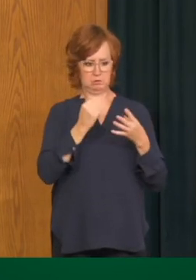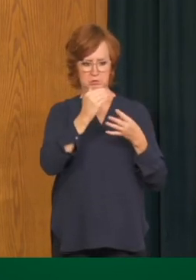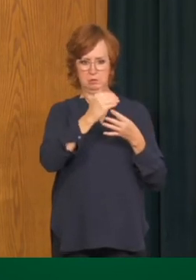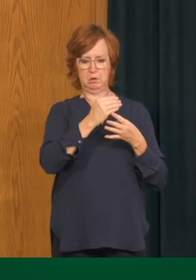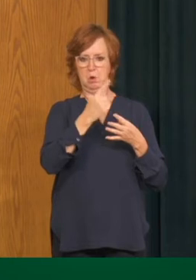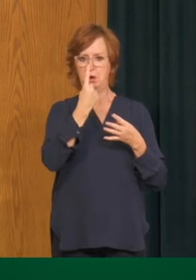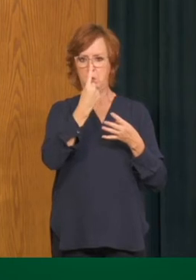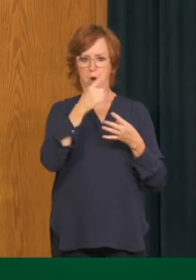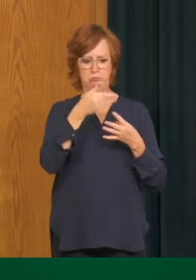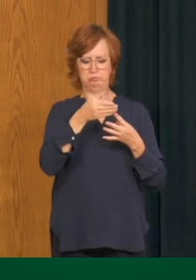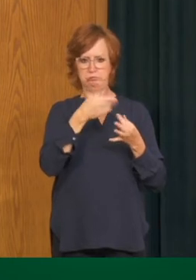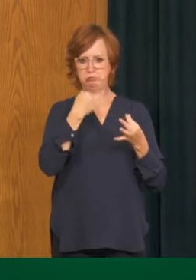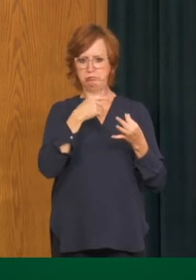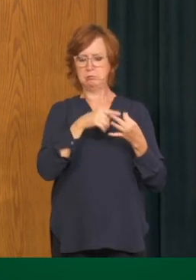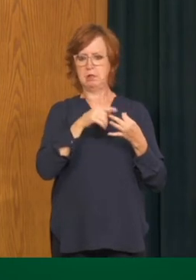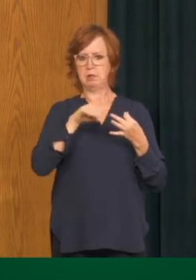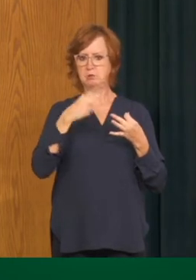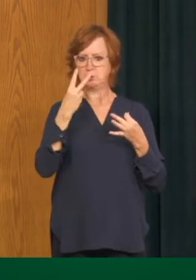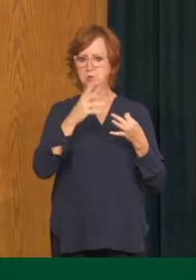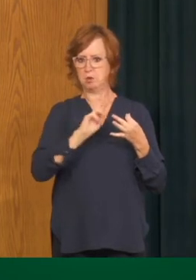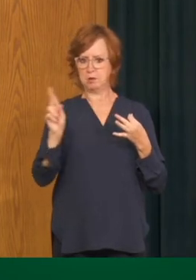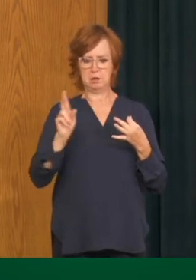moved into that space with